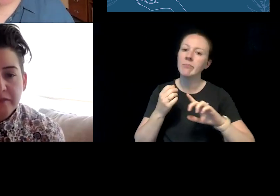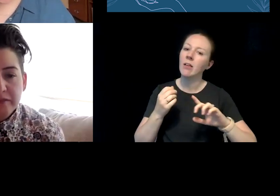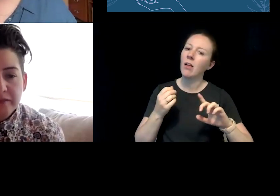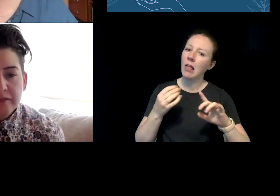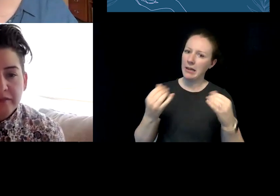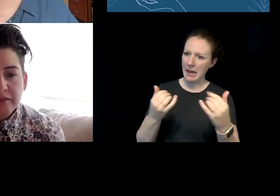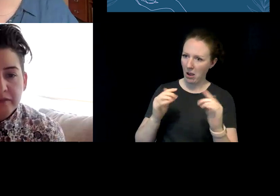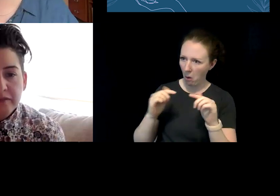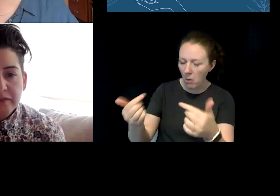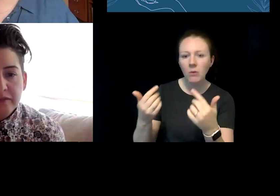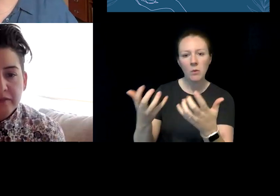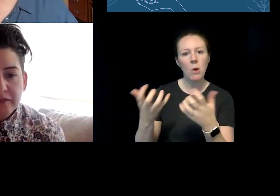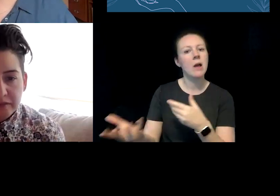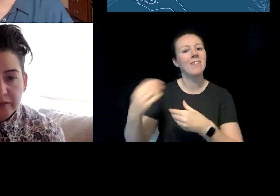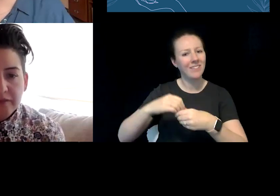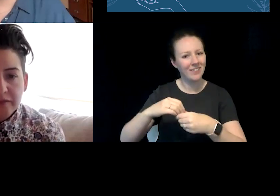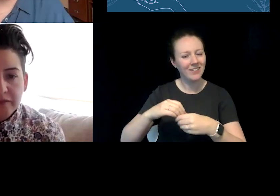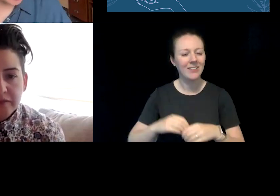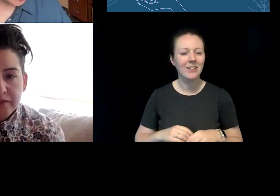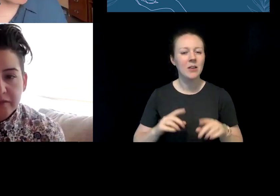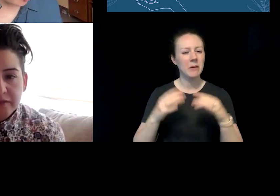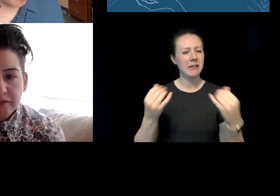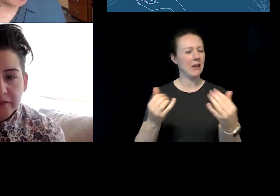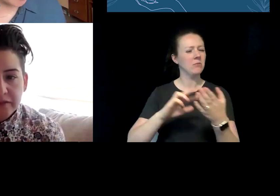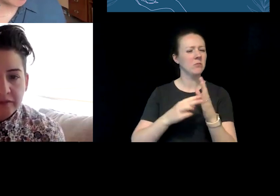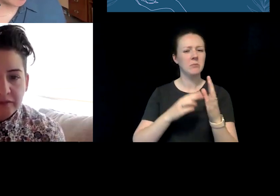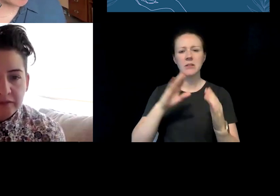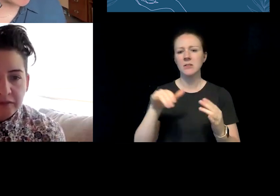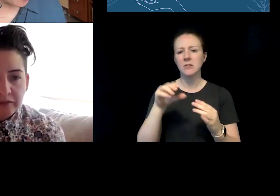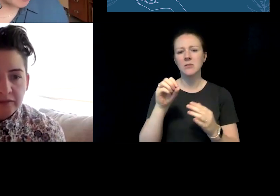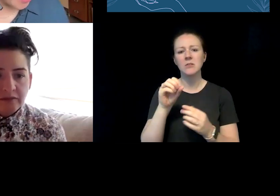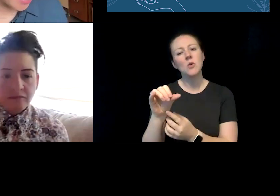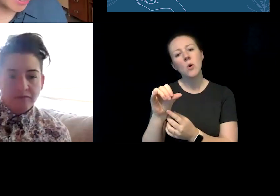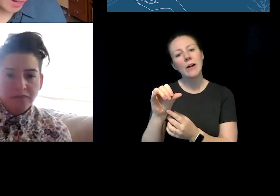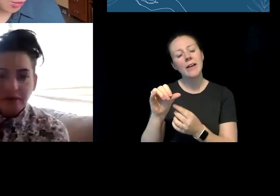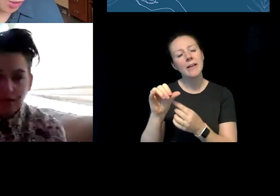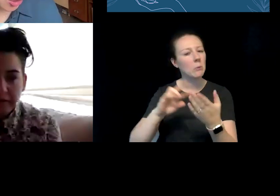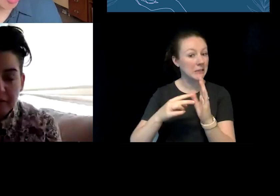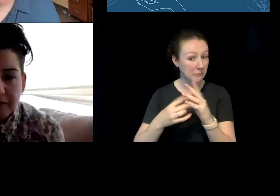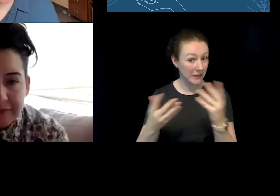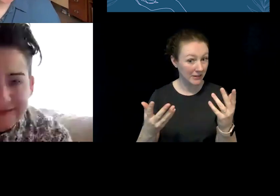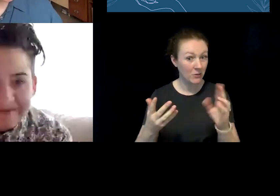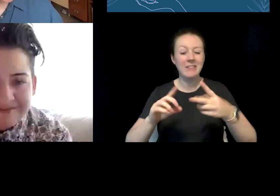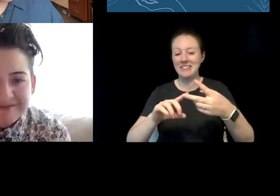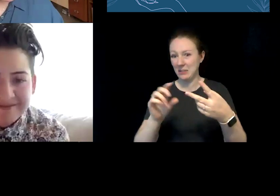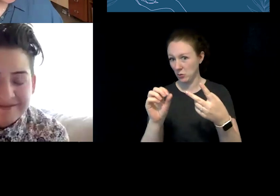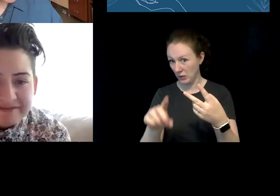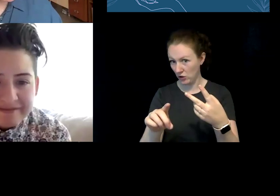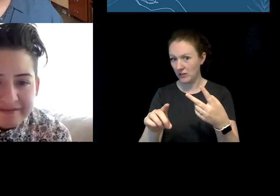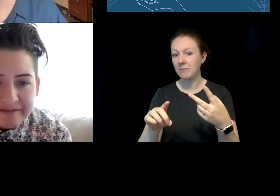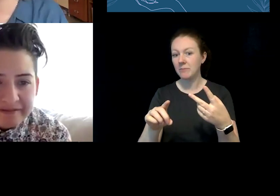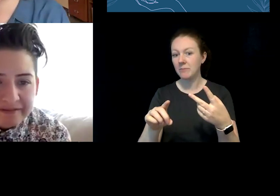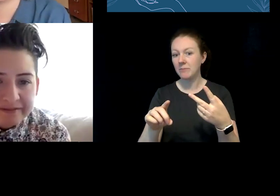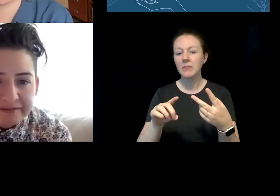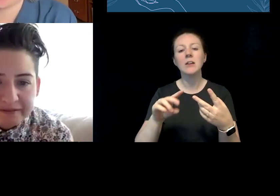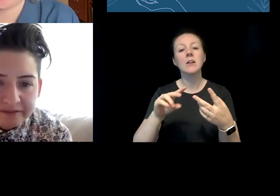about what is joy. What is your definition of joy? And so I'm going to ask the second question, which is, what does